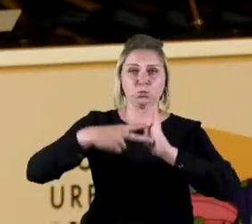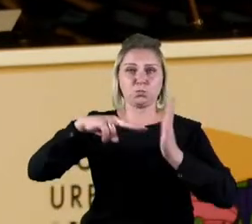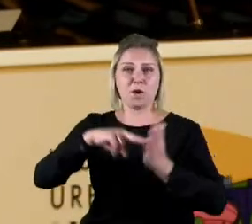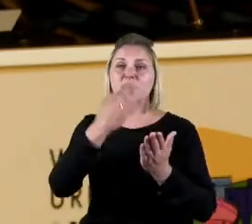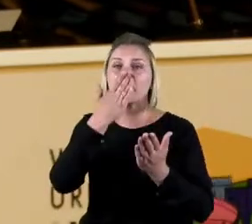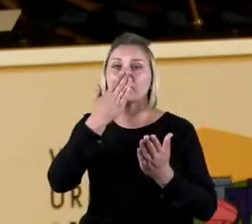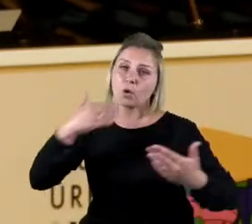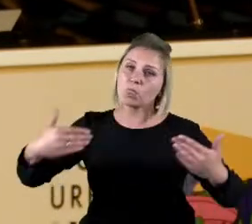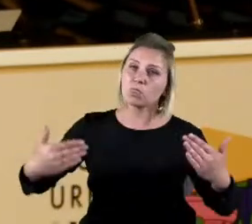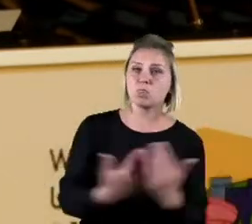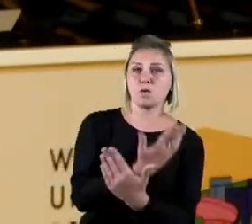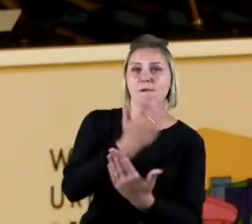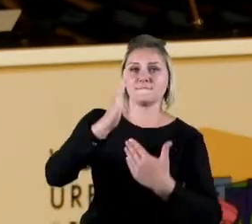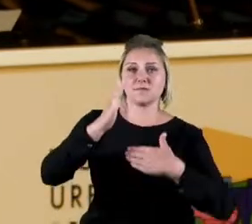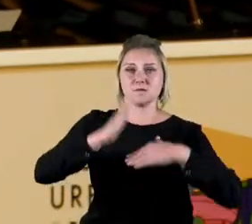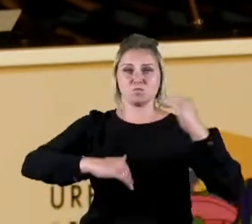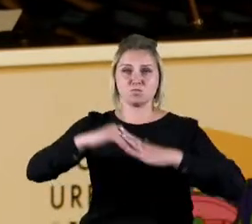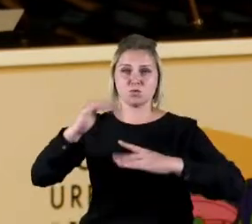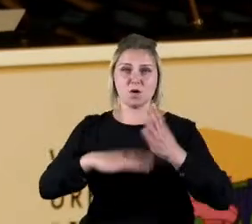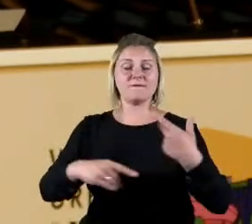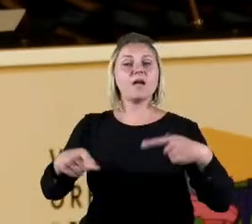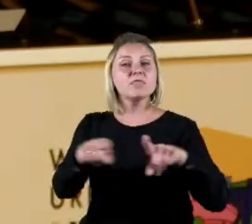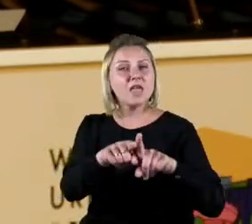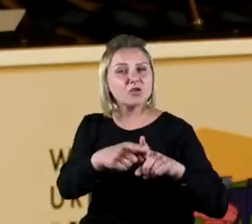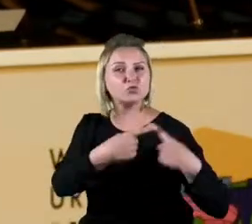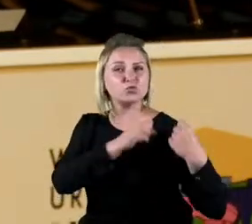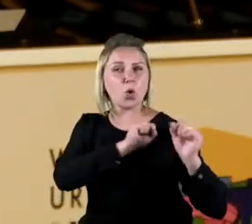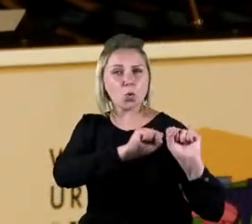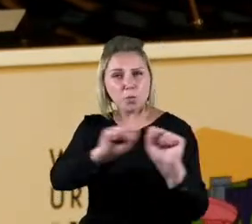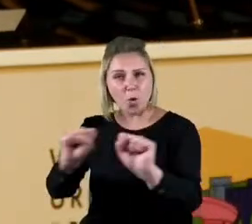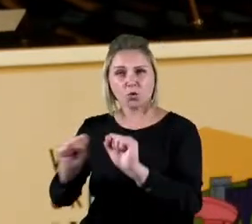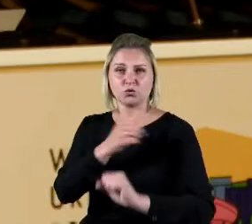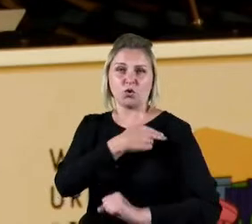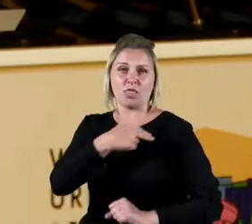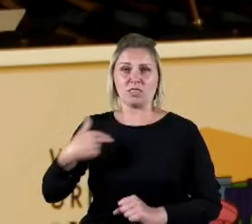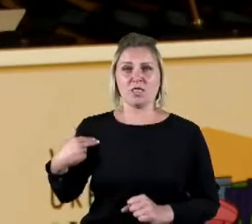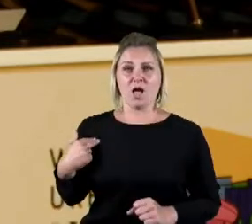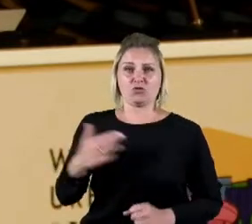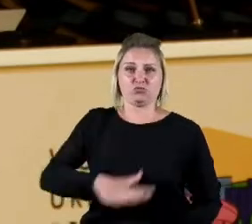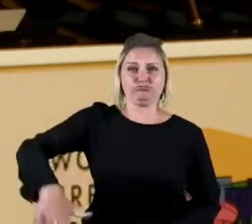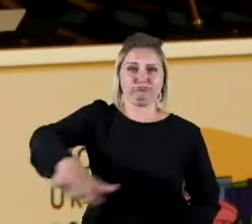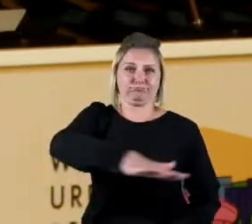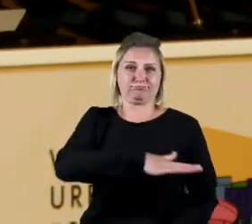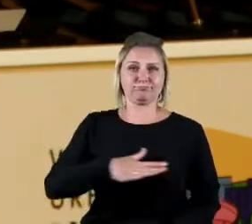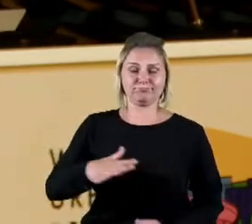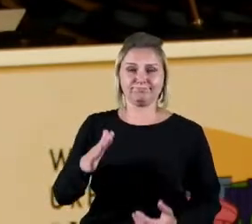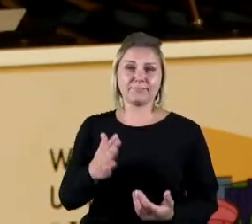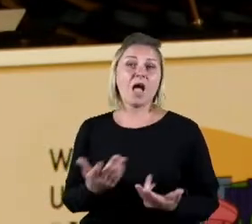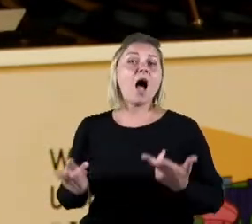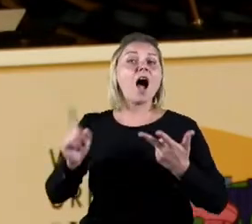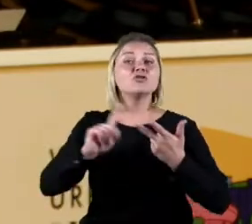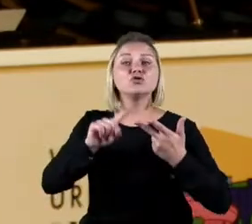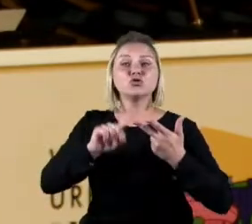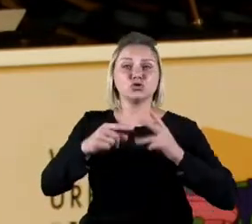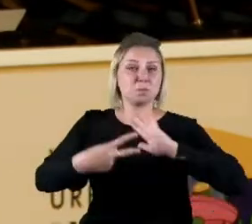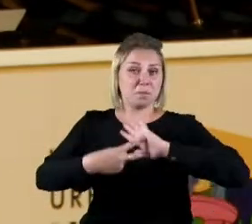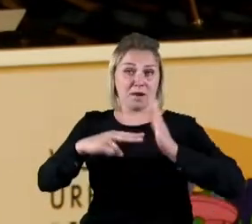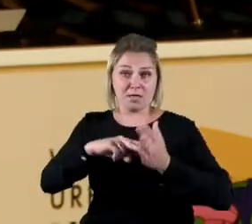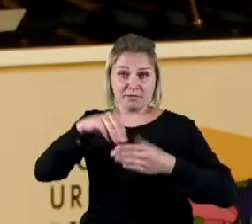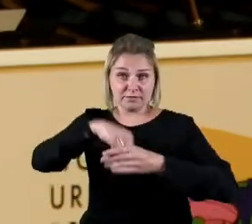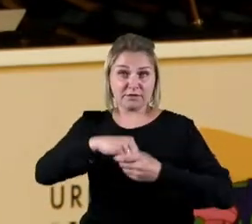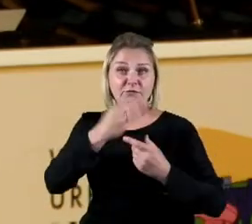resiliency in our region. And the third component of that plan deals with urban